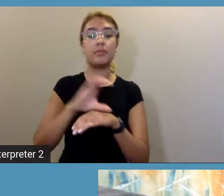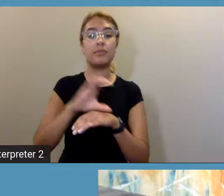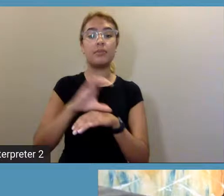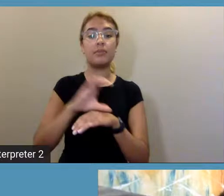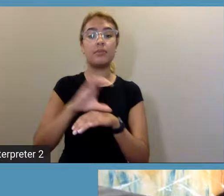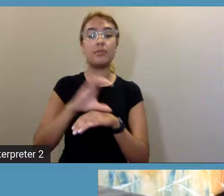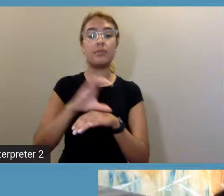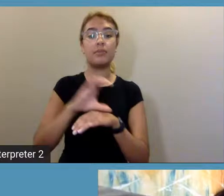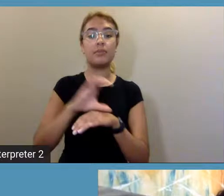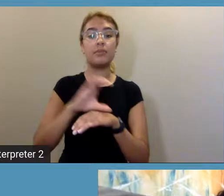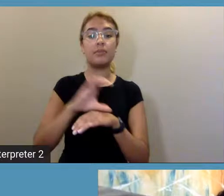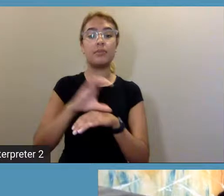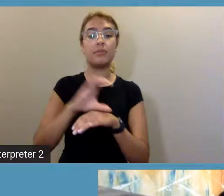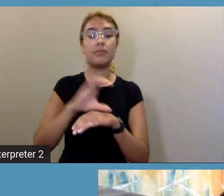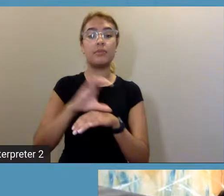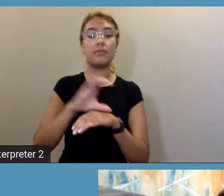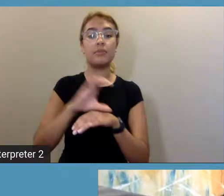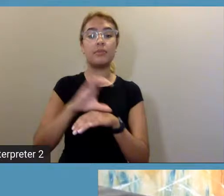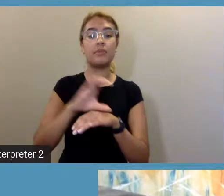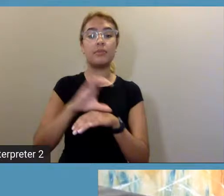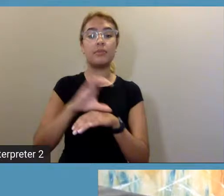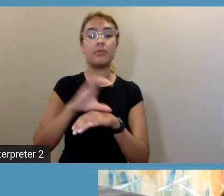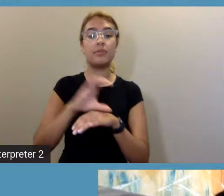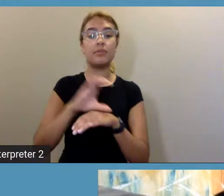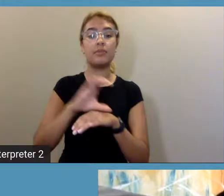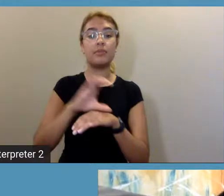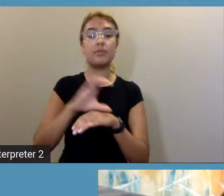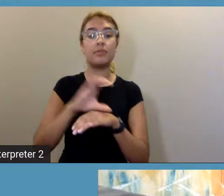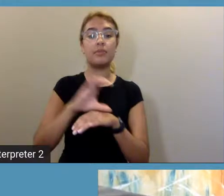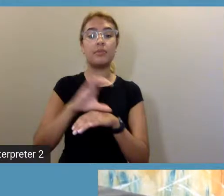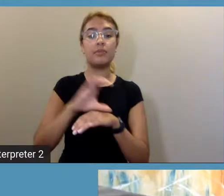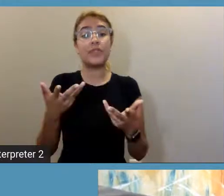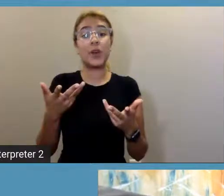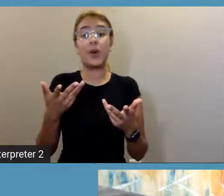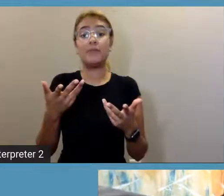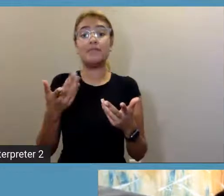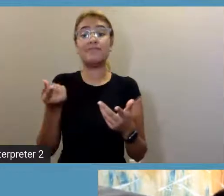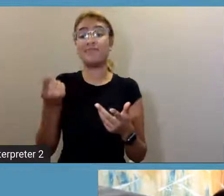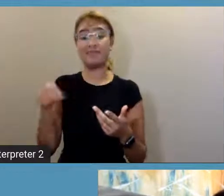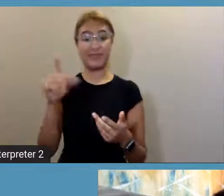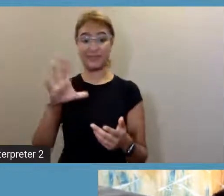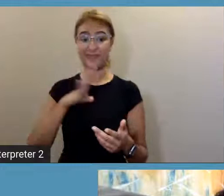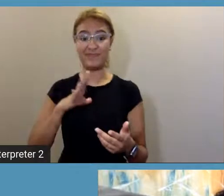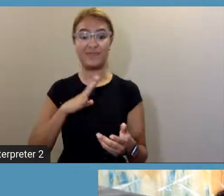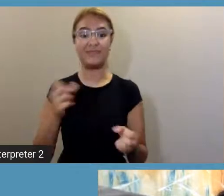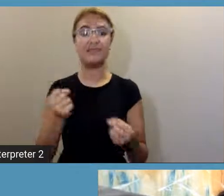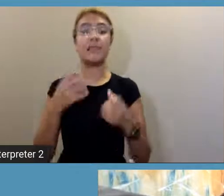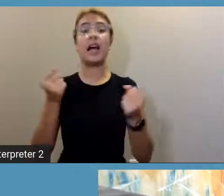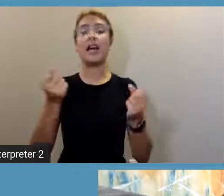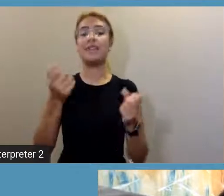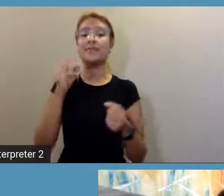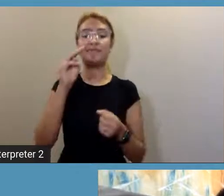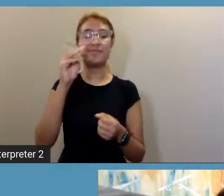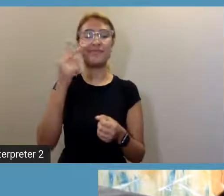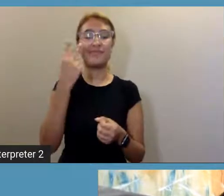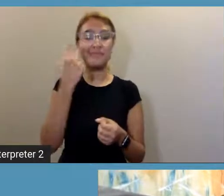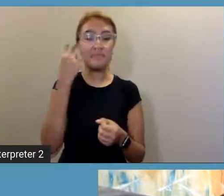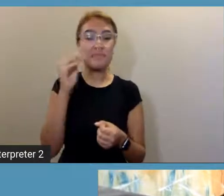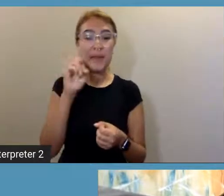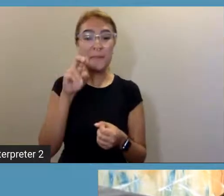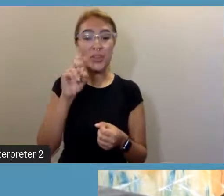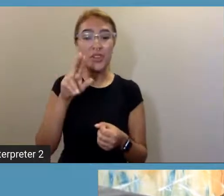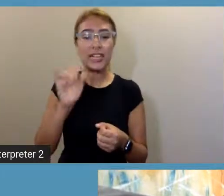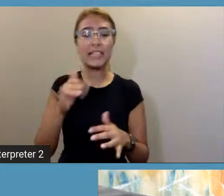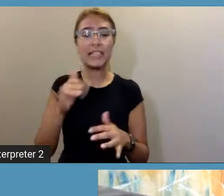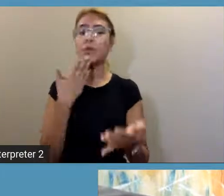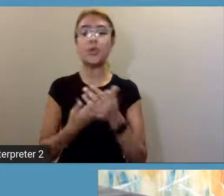Yep. So it has to have a very good graphics card. It has to have a lot of memory, and it has to have like a good display. You want at